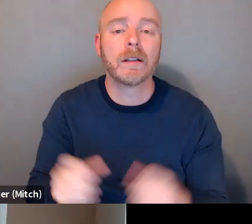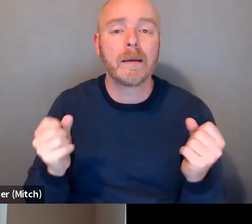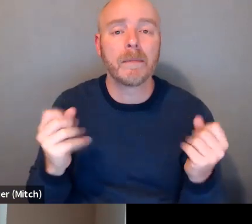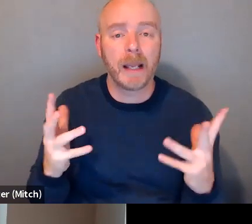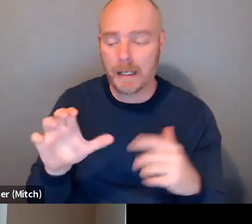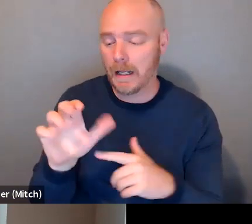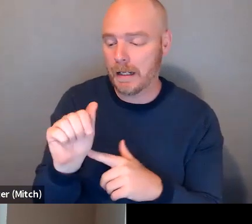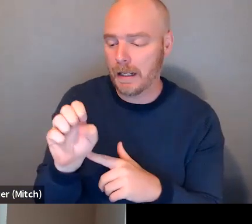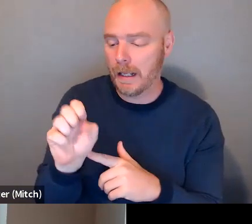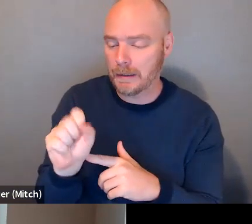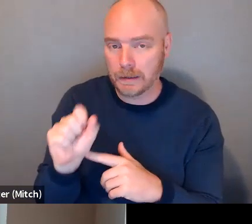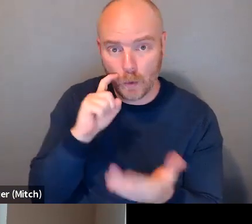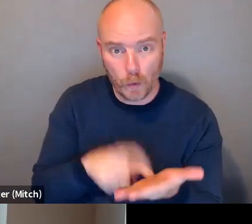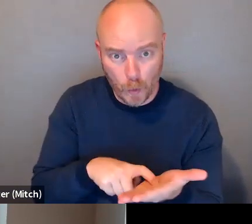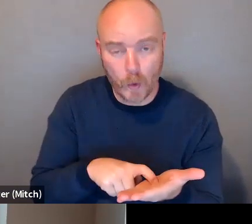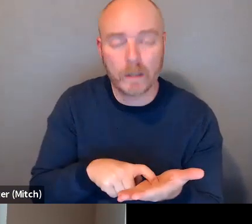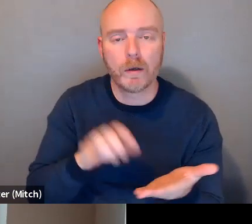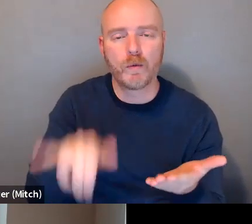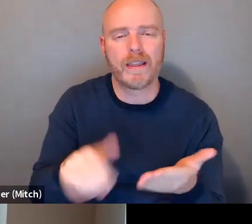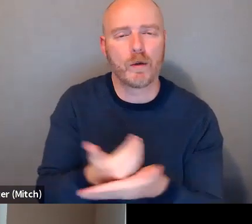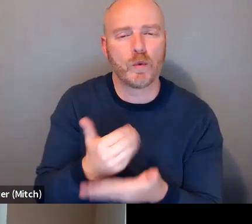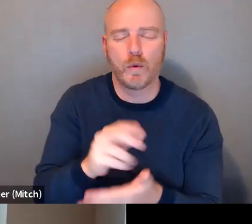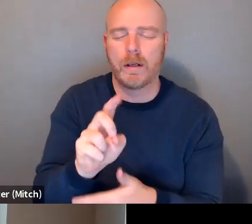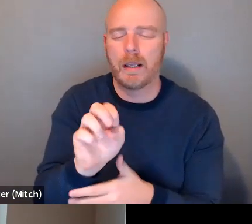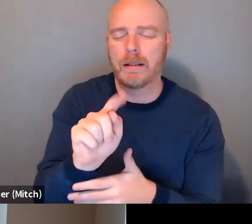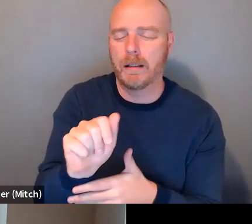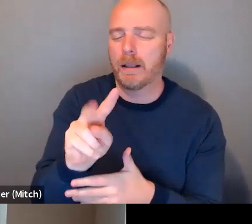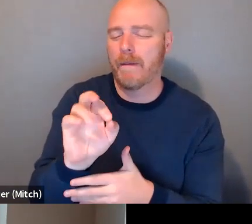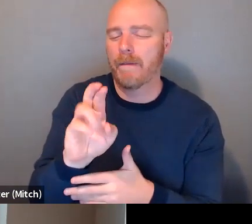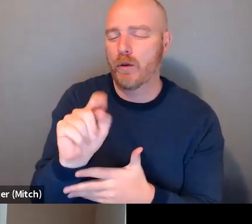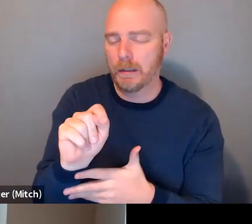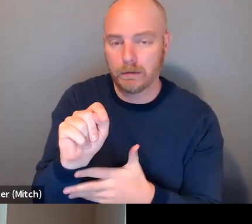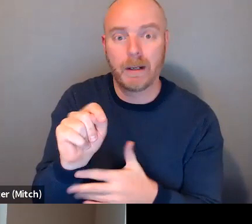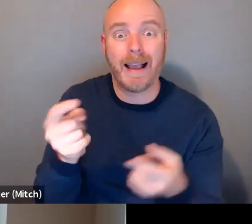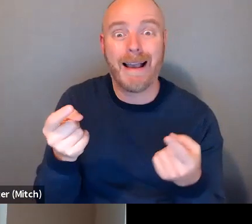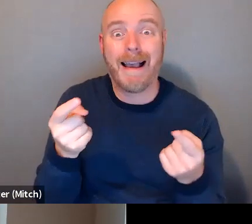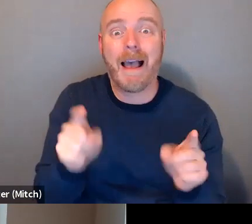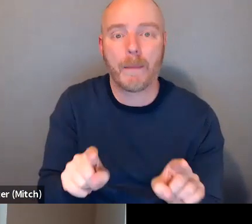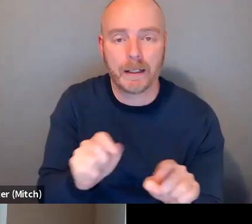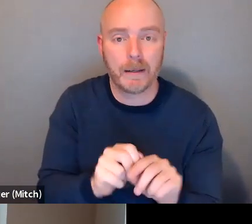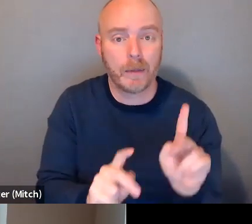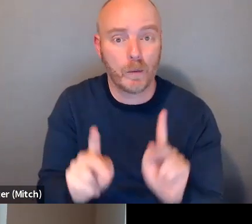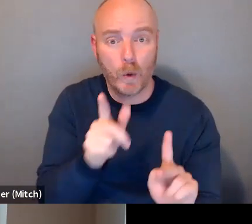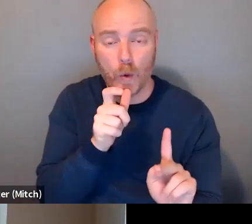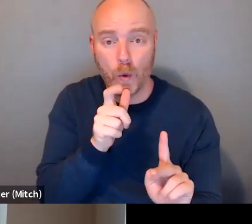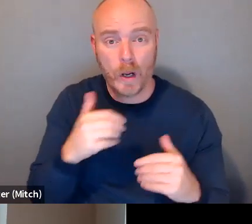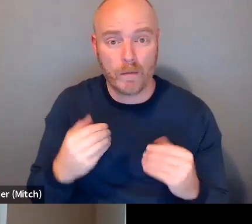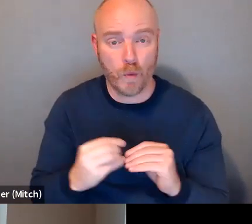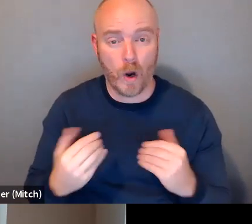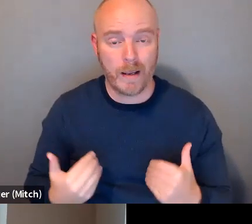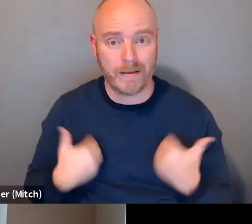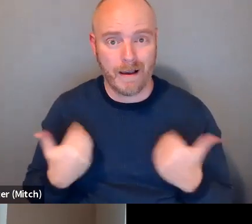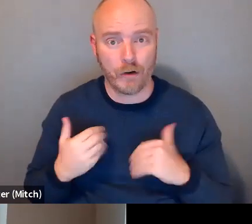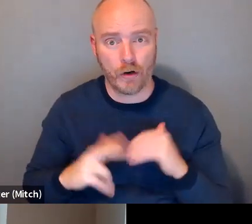of the cases that we've seen of the Delta variant in Wyandotte County happen to be in people who are younger